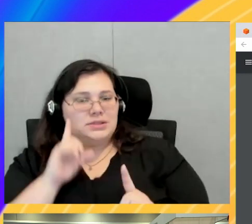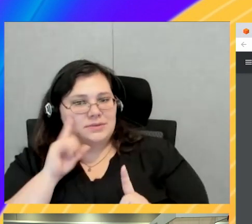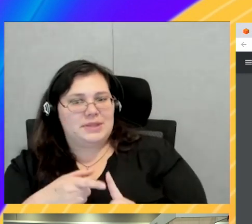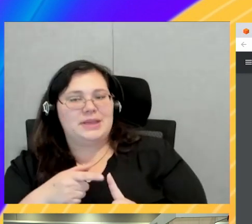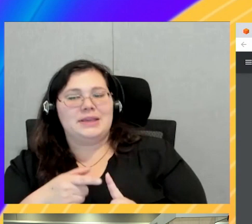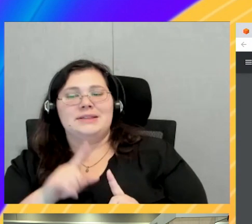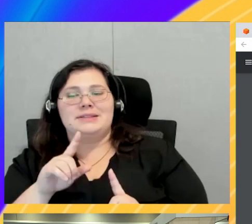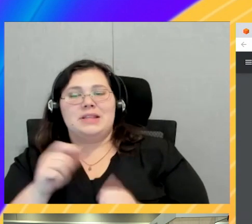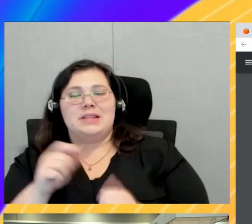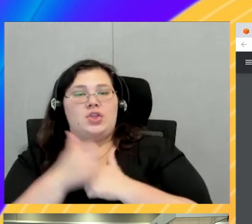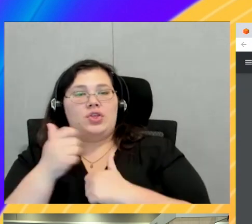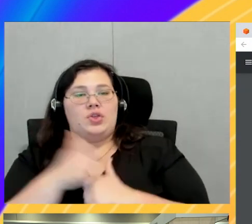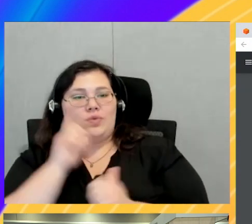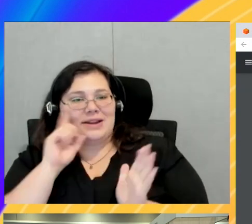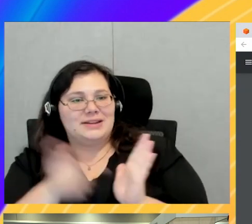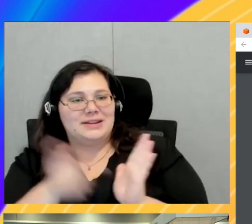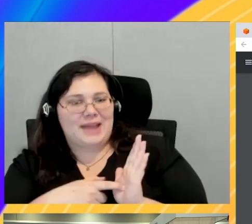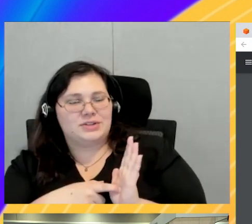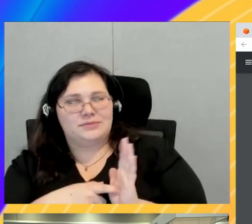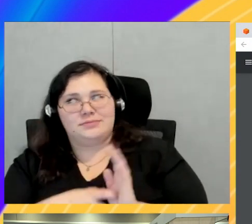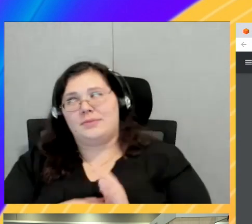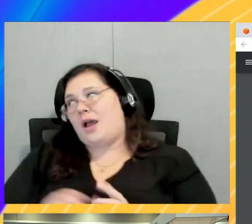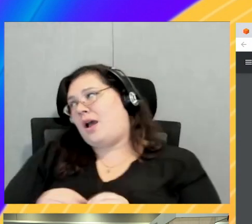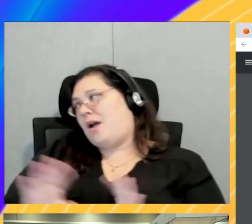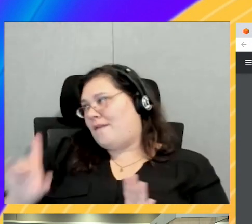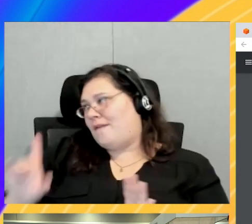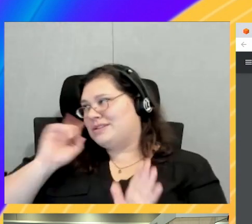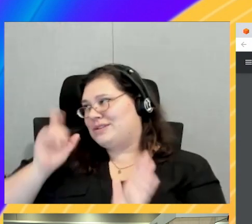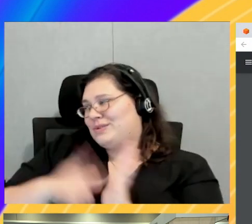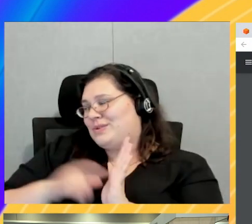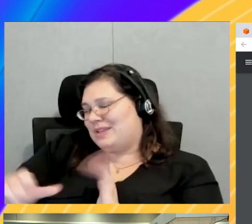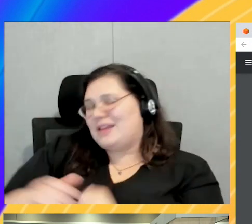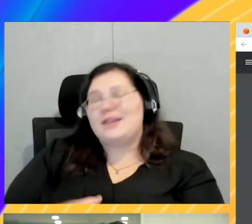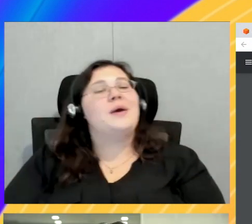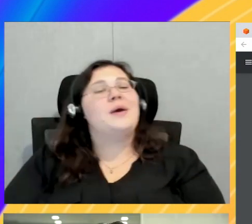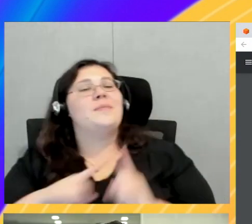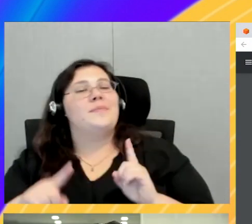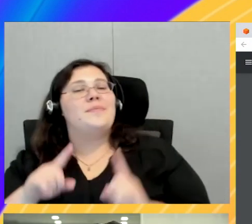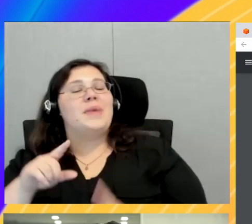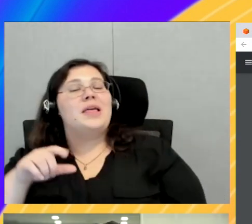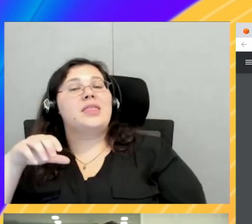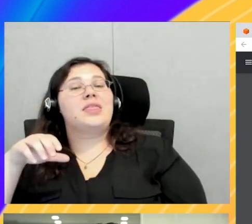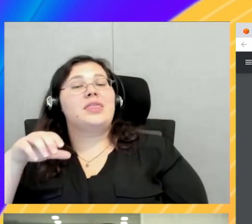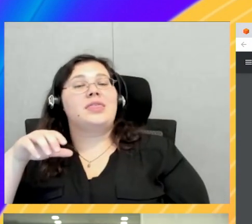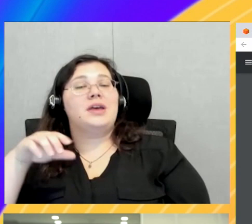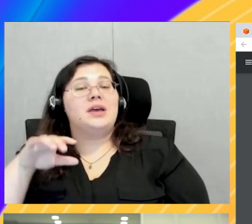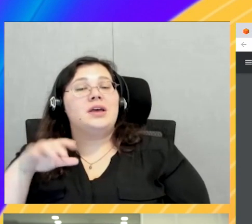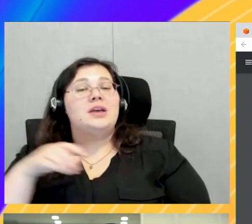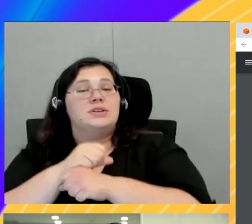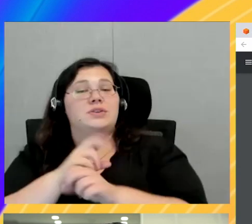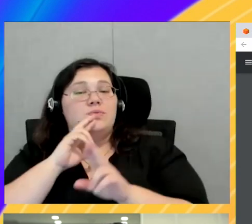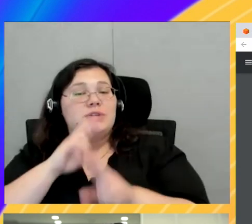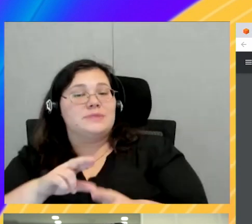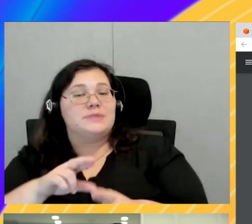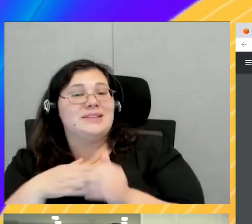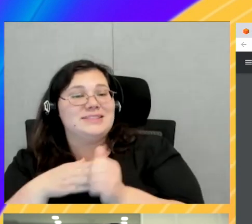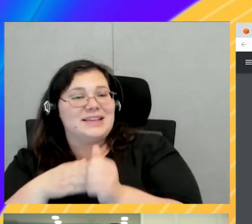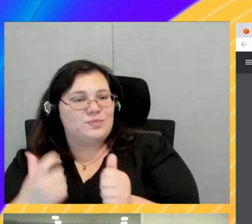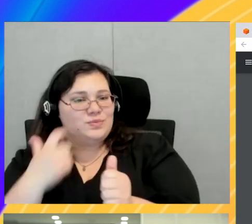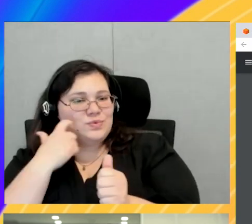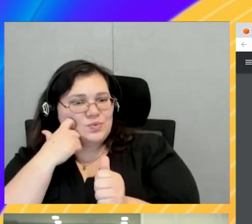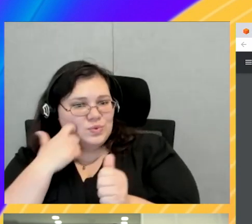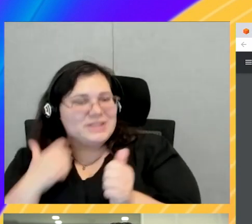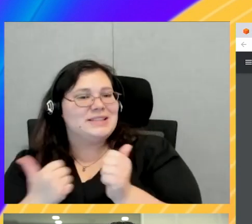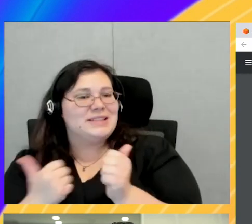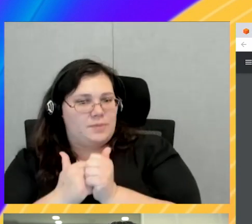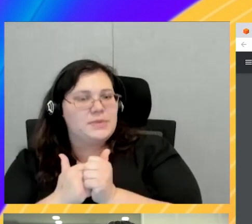would. Right? Where the security incident response guide was actually just recently updated as well. But then there's